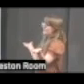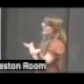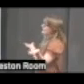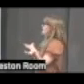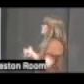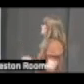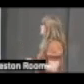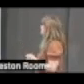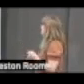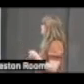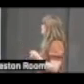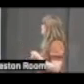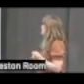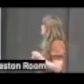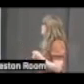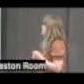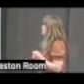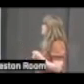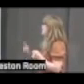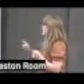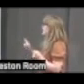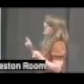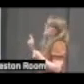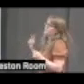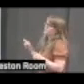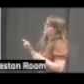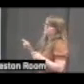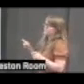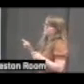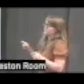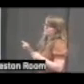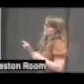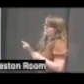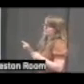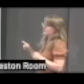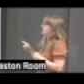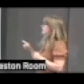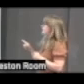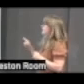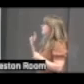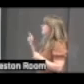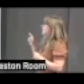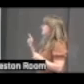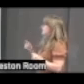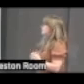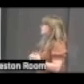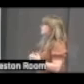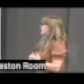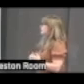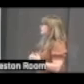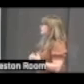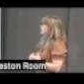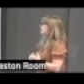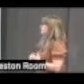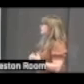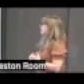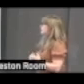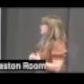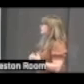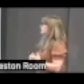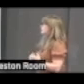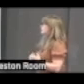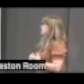like a toss-up whether or not they'd mate. But if both of them preferred each other, we got our success of intermission and